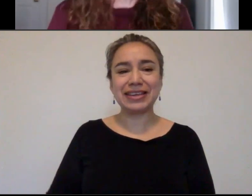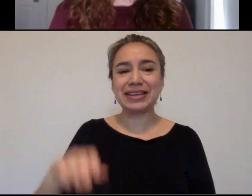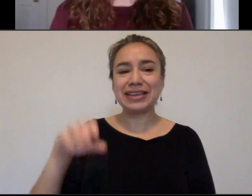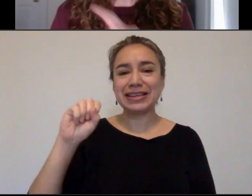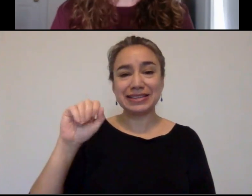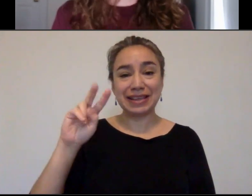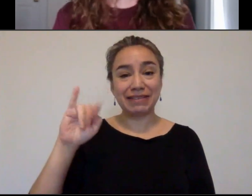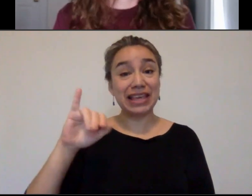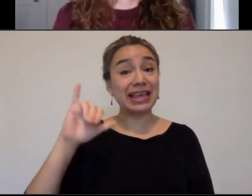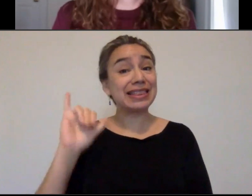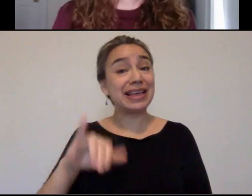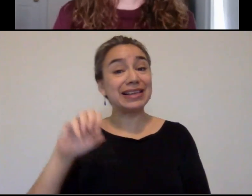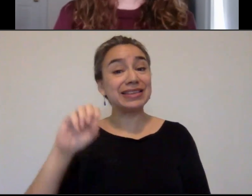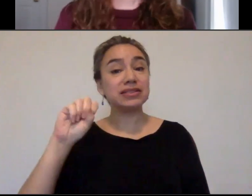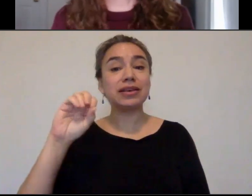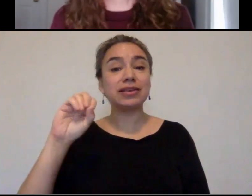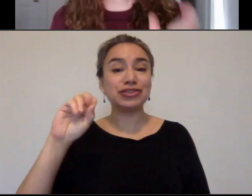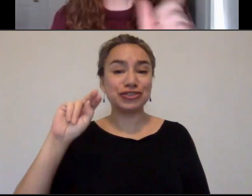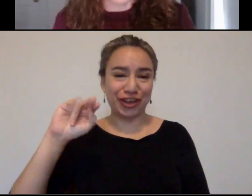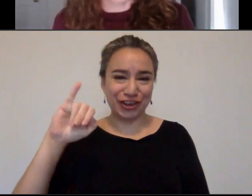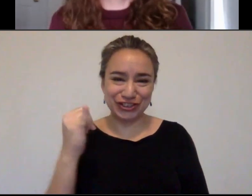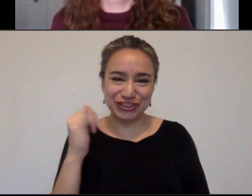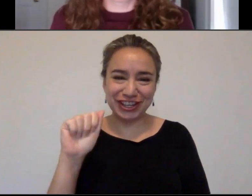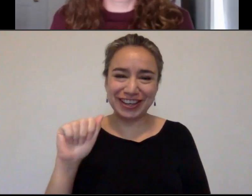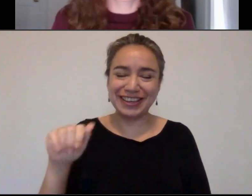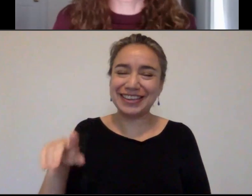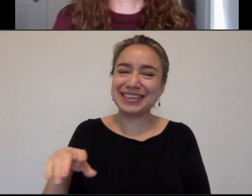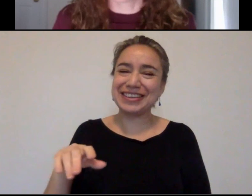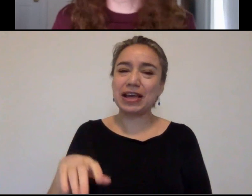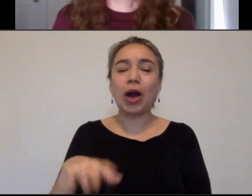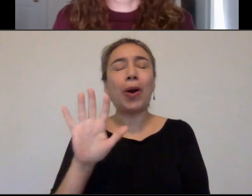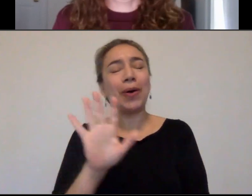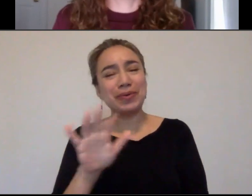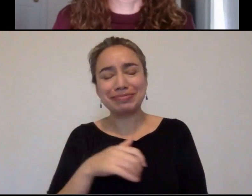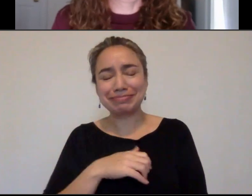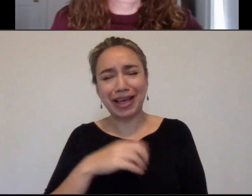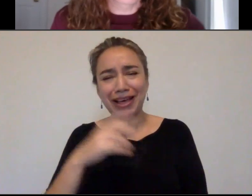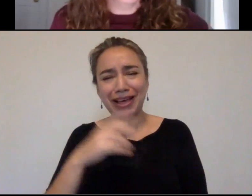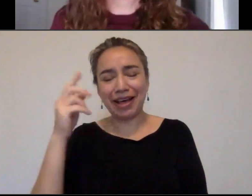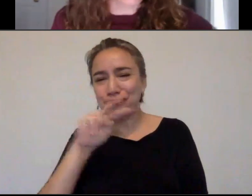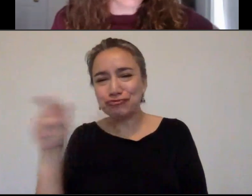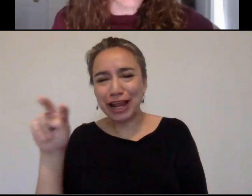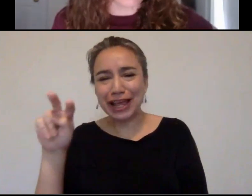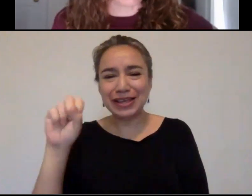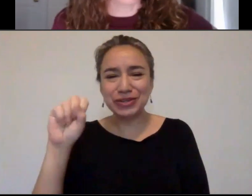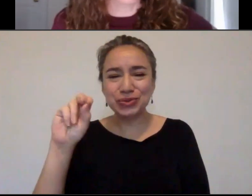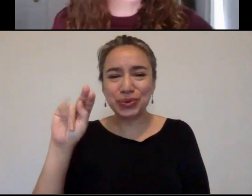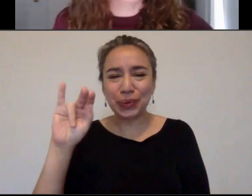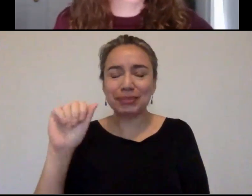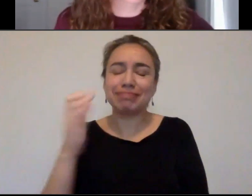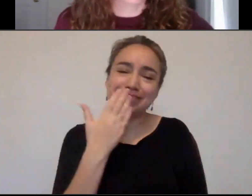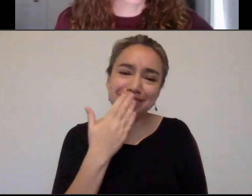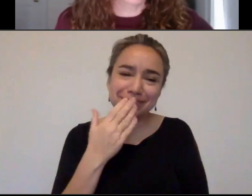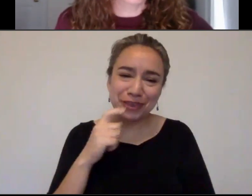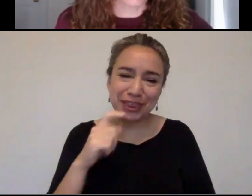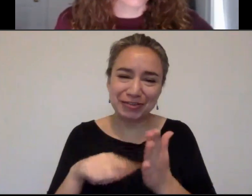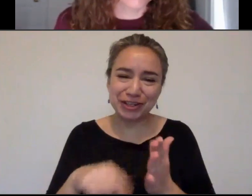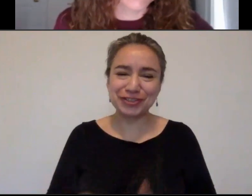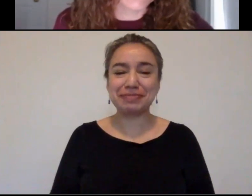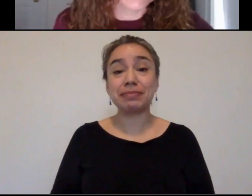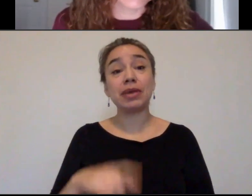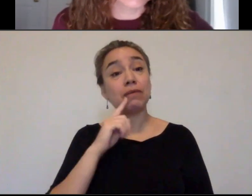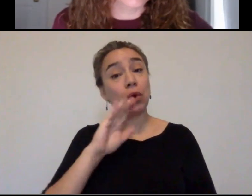you. The spelling on the screen is not quite accurate. So to all the panelists, we have another